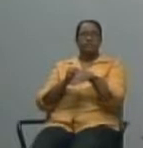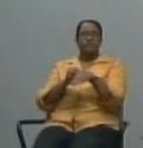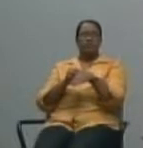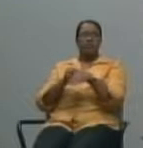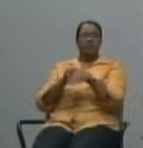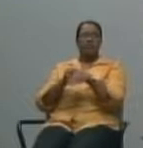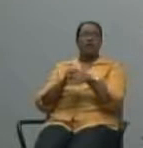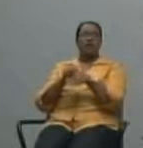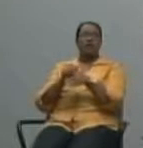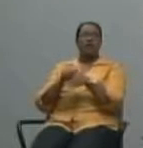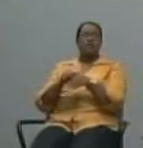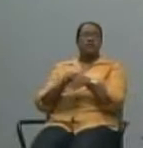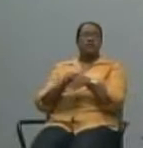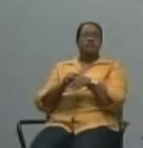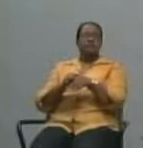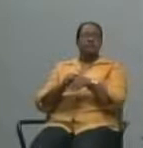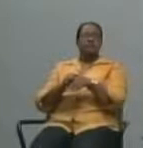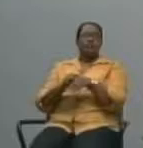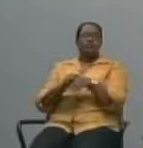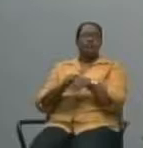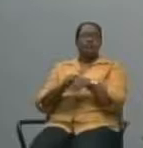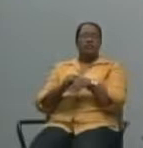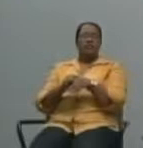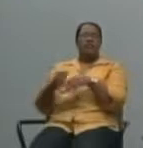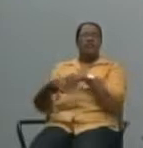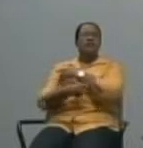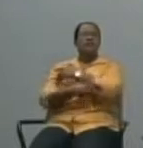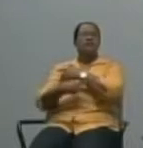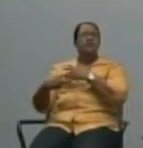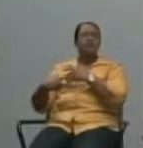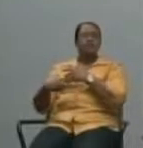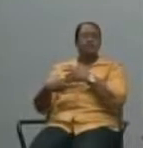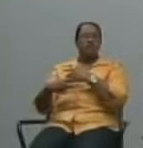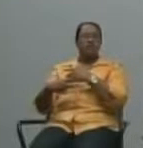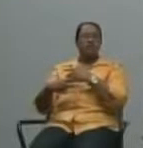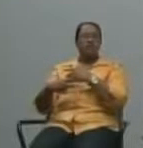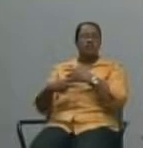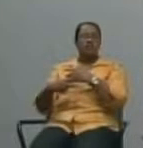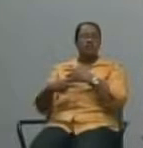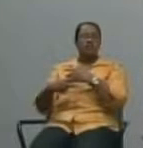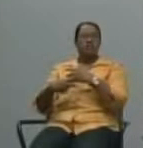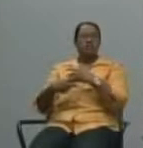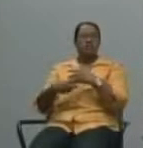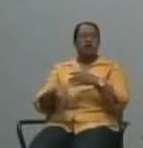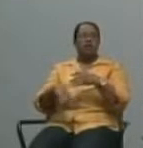practicing deceit with false balances, buying the poor and the needy,